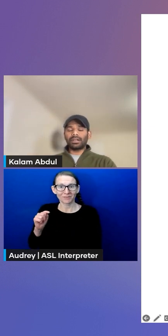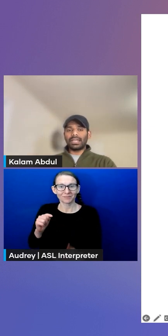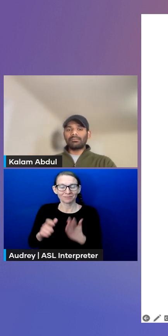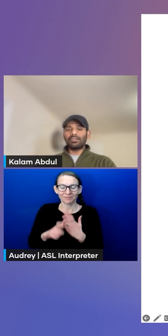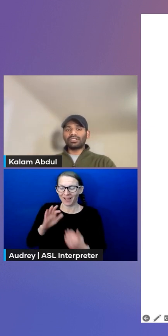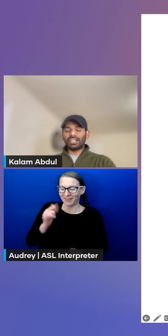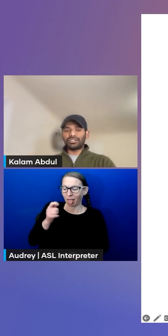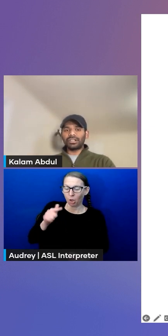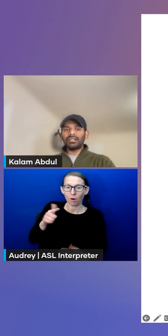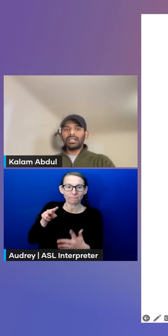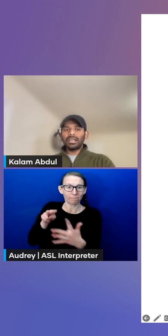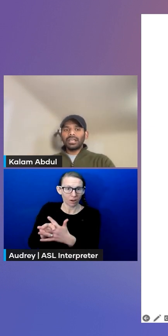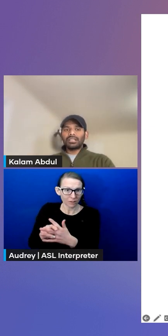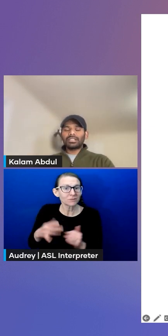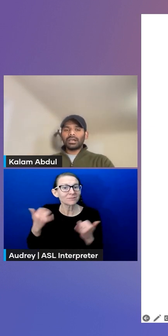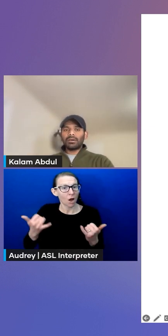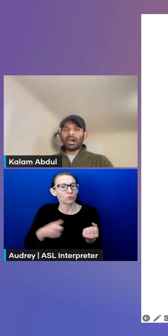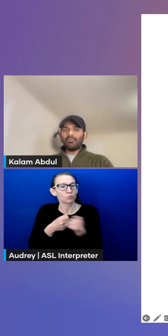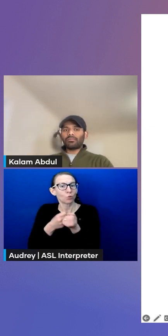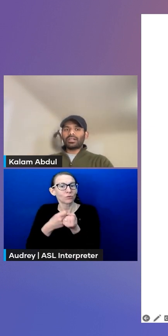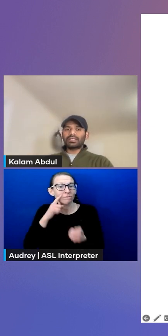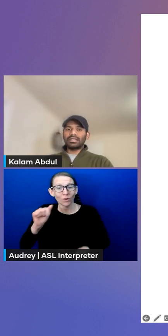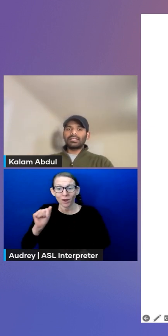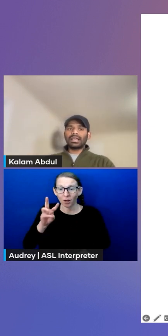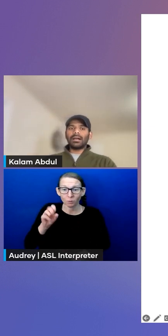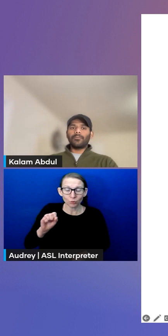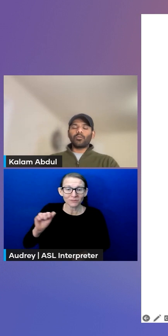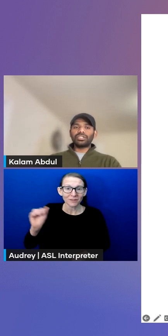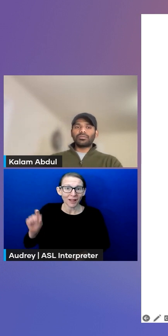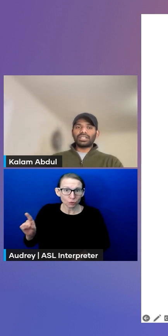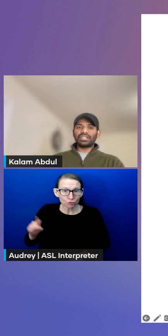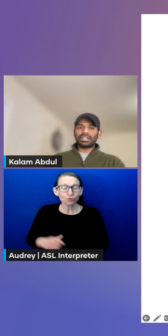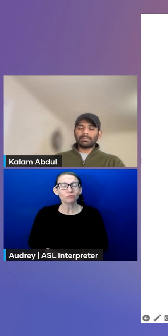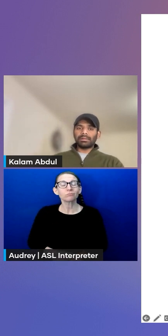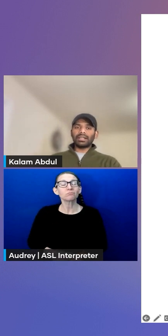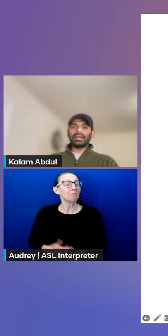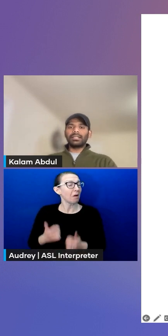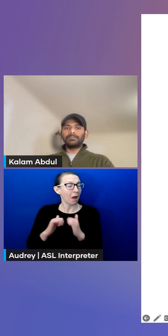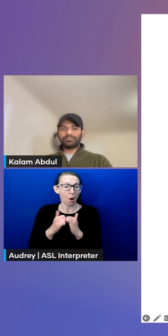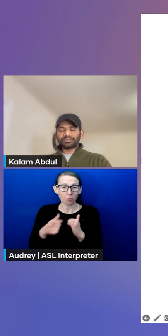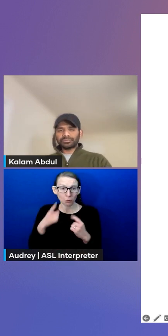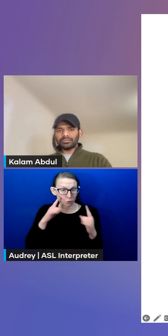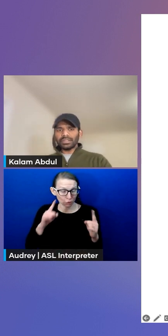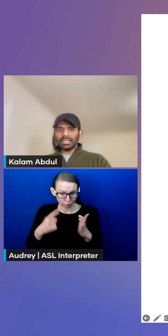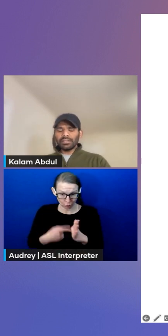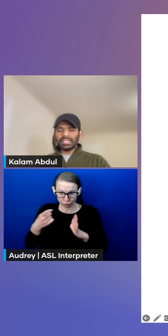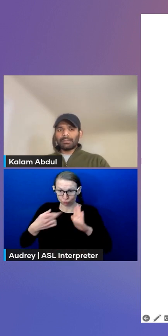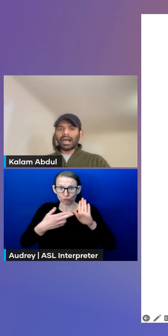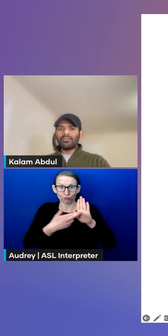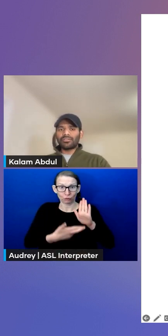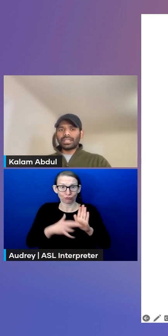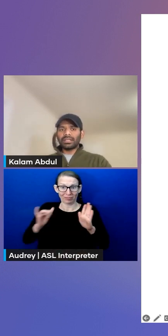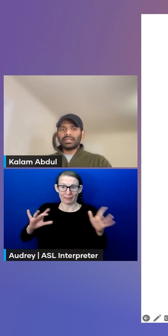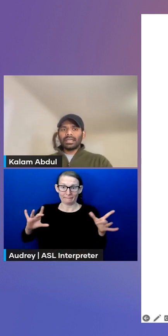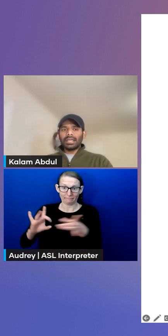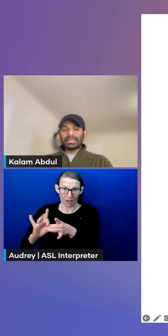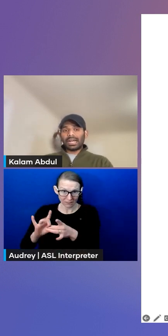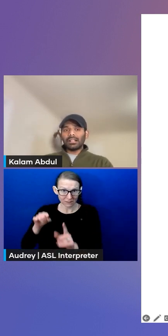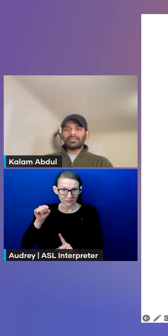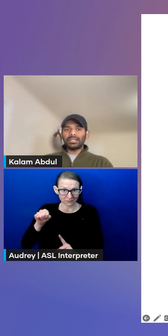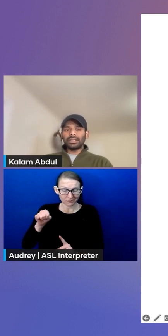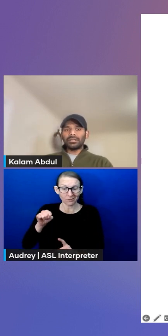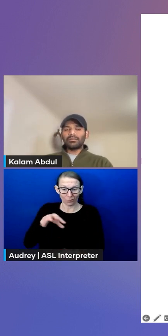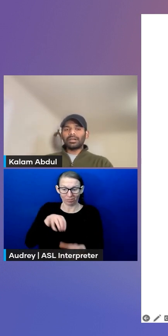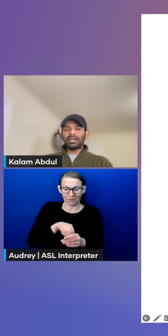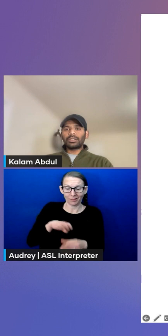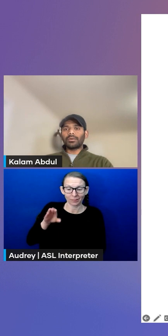supported for AWS and Azure. So how it works is once you register the plugin within the boundary, it